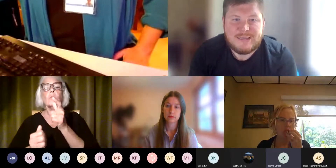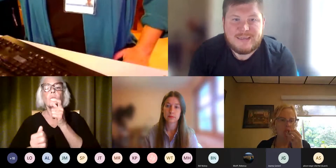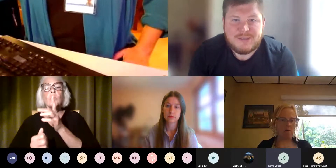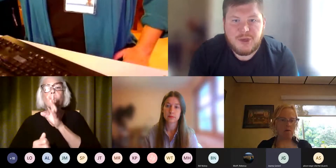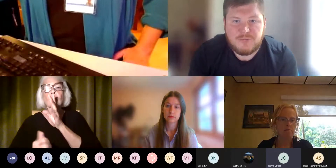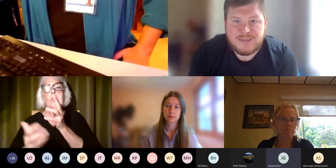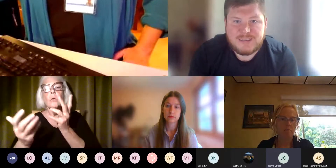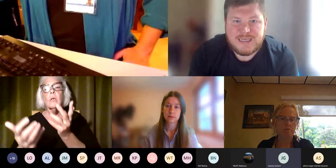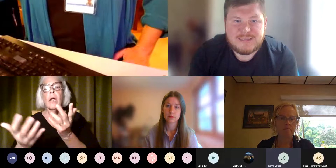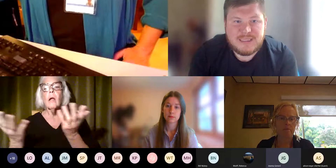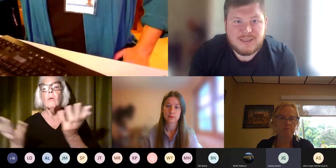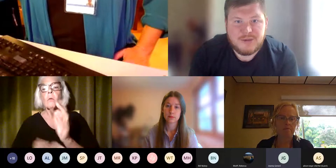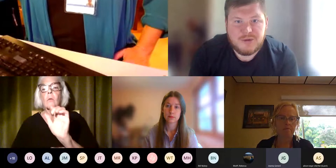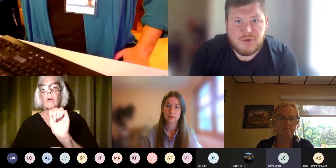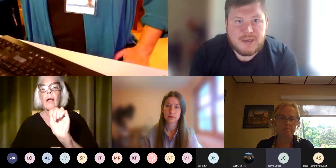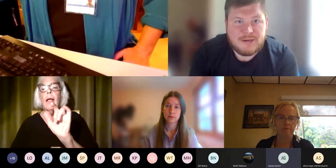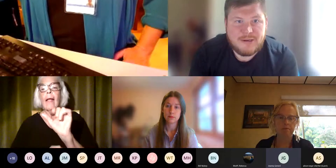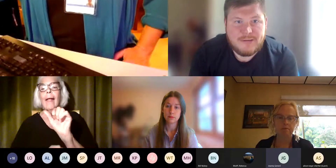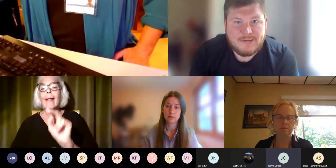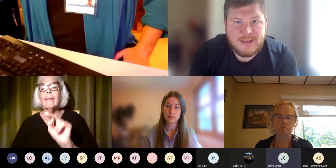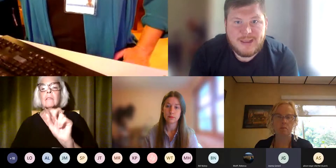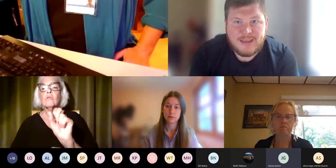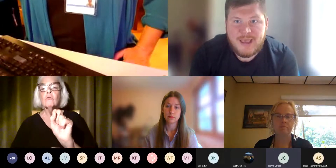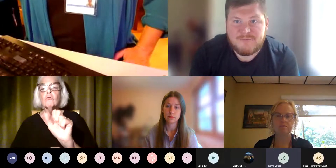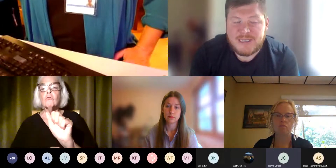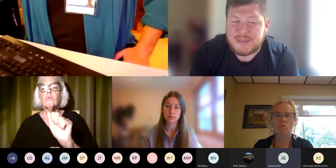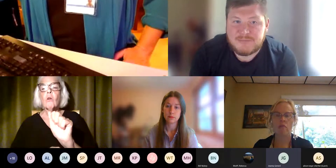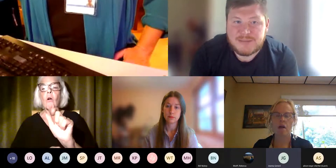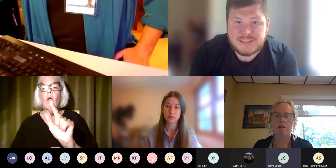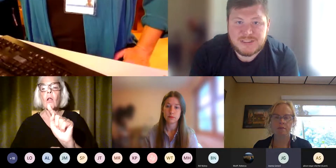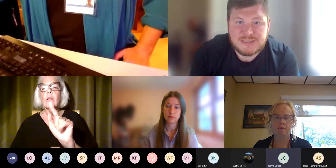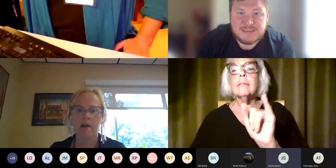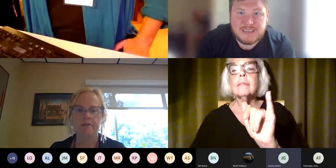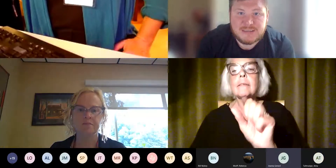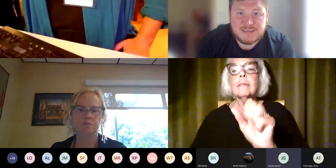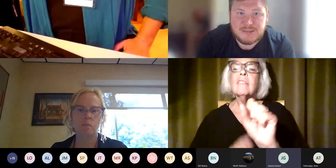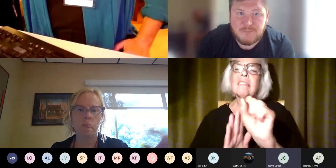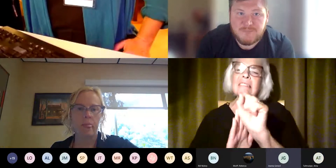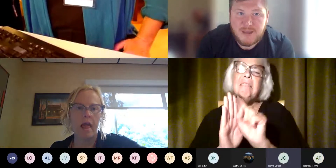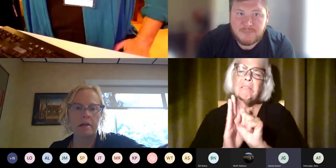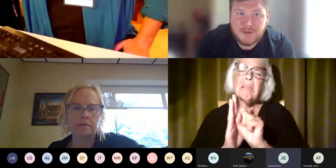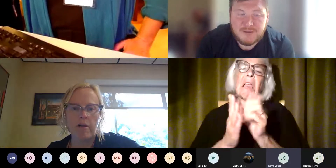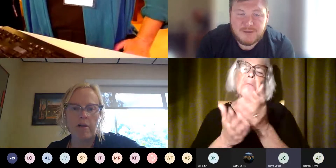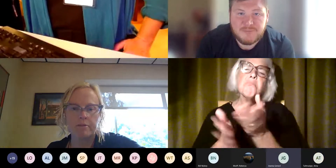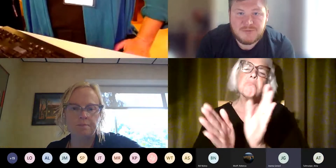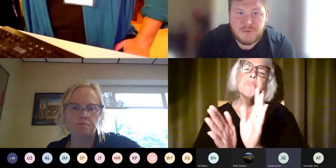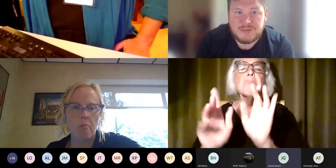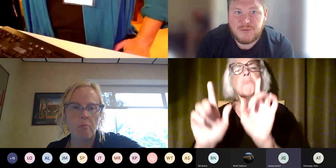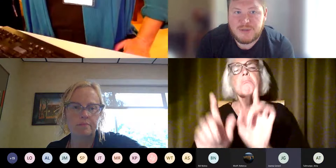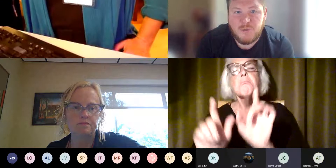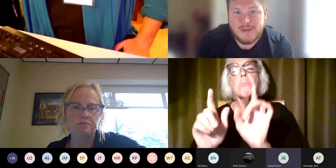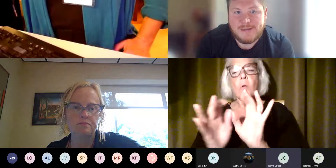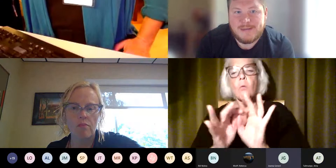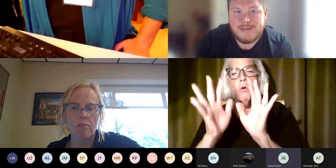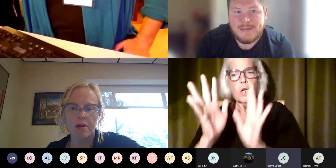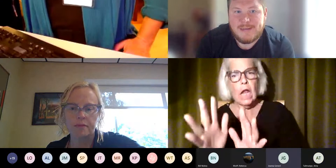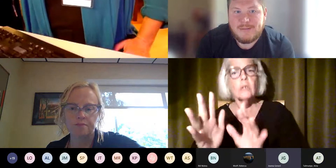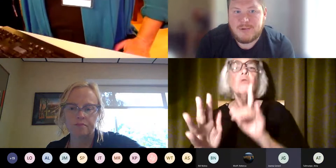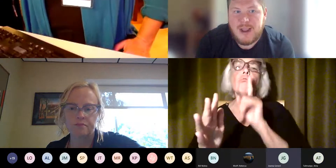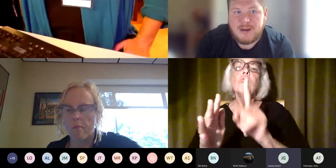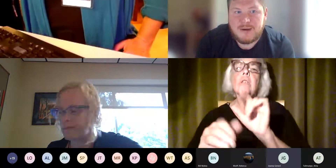statewide COVID testing coordinator. I have been in the position since November of